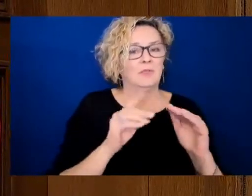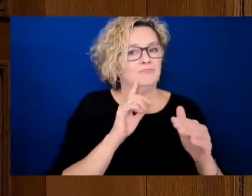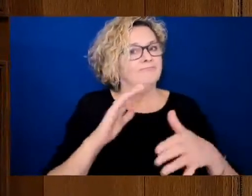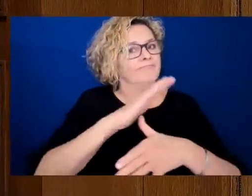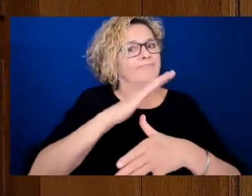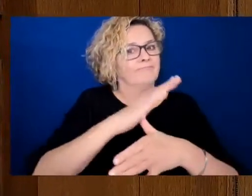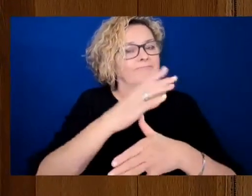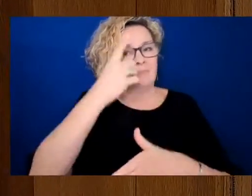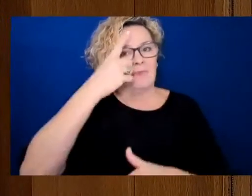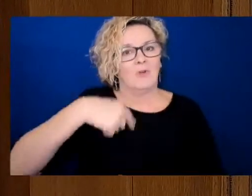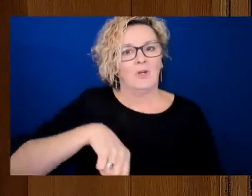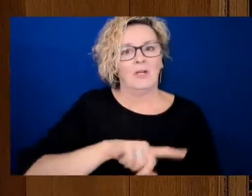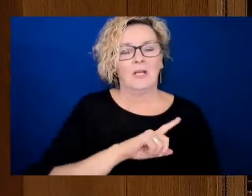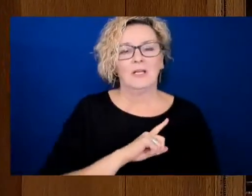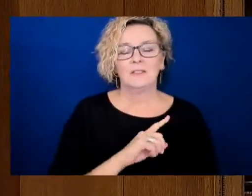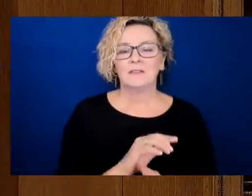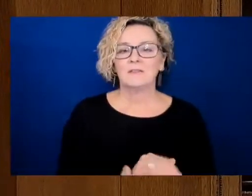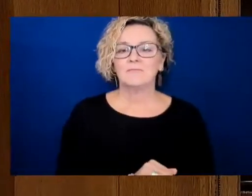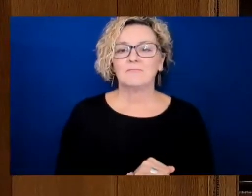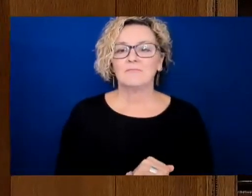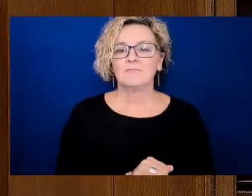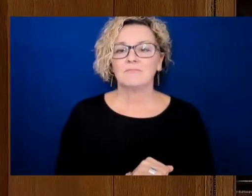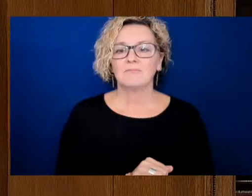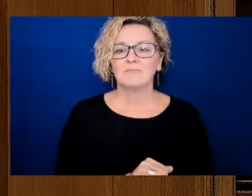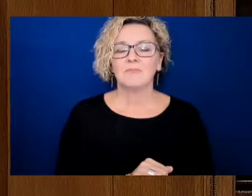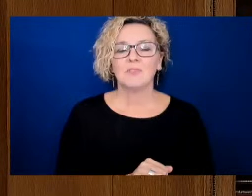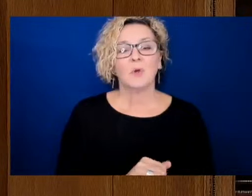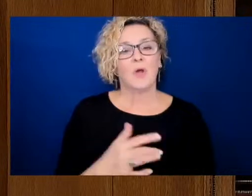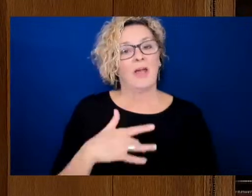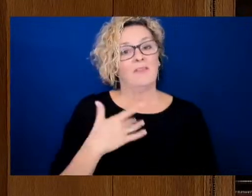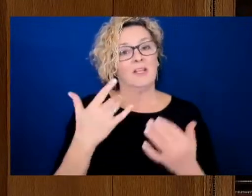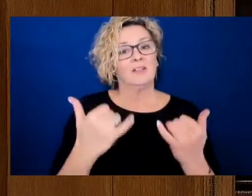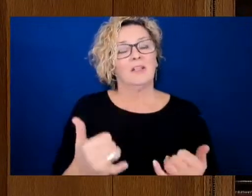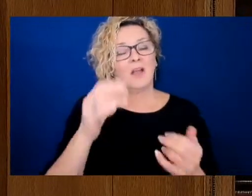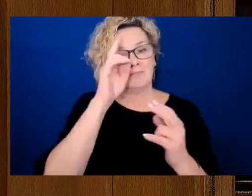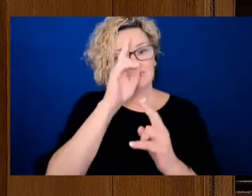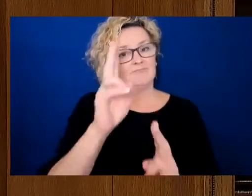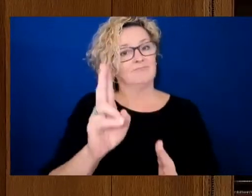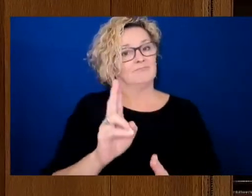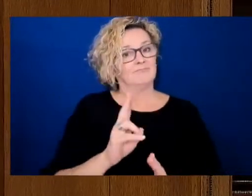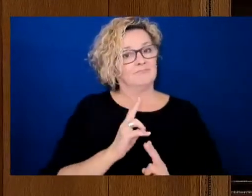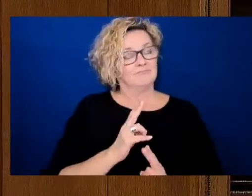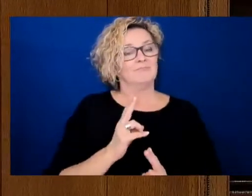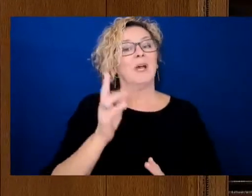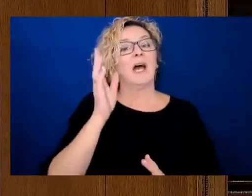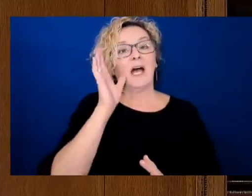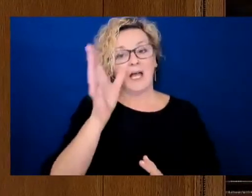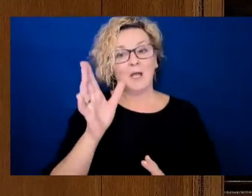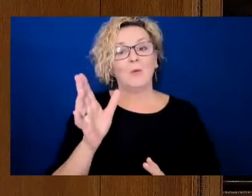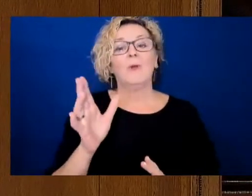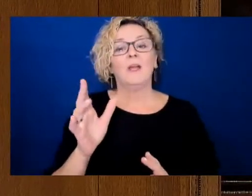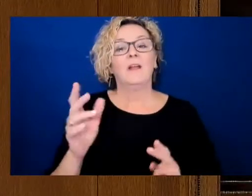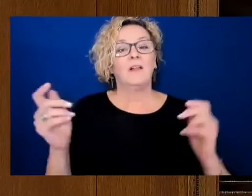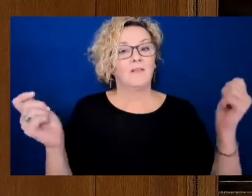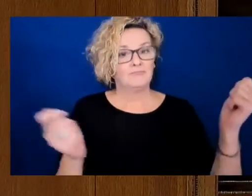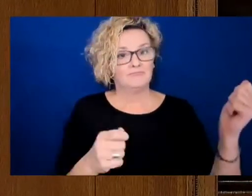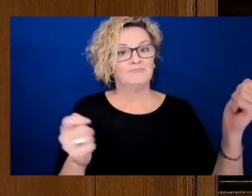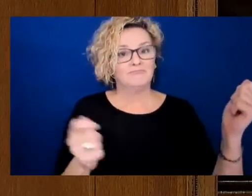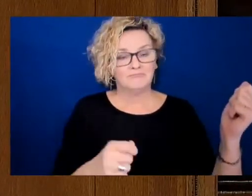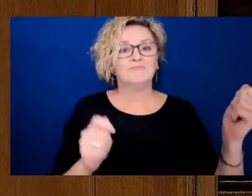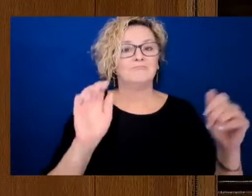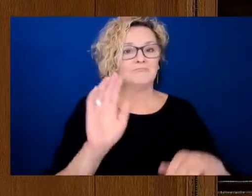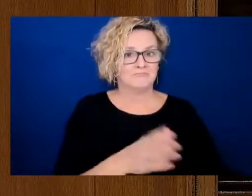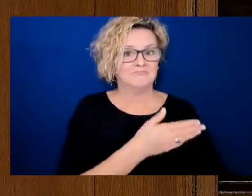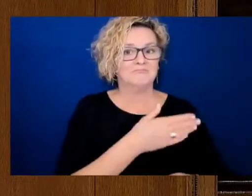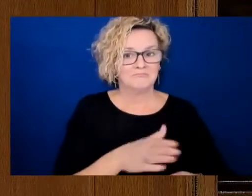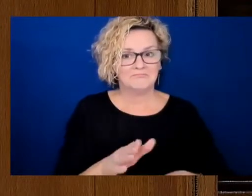this honor for me to sing a song for you. And it's been a while since I've been here. I see a little mud over